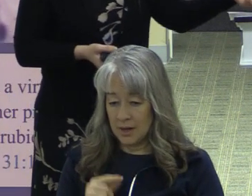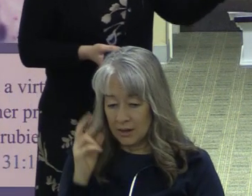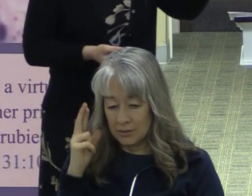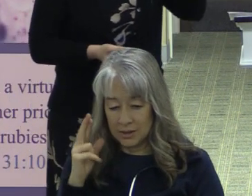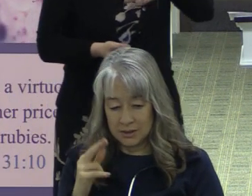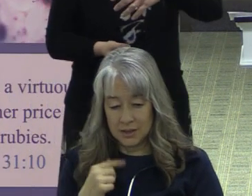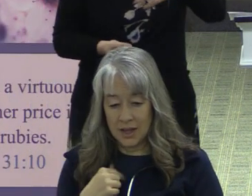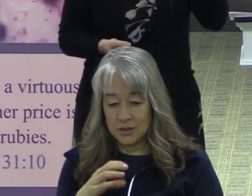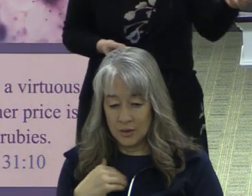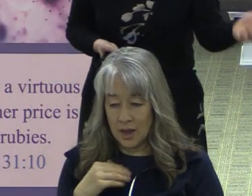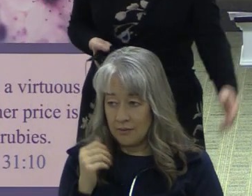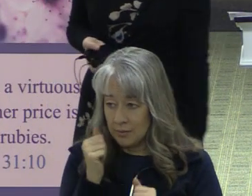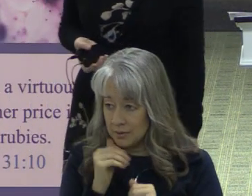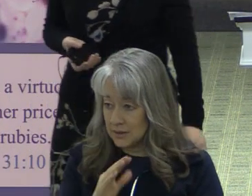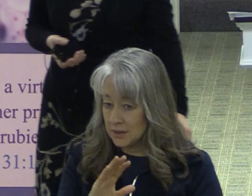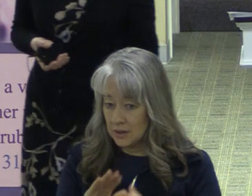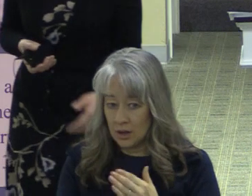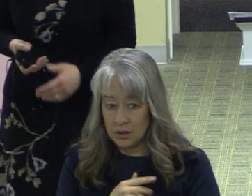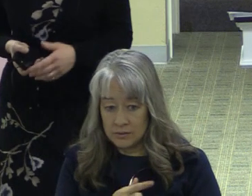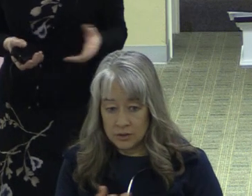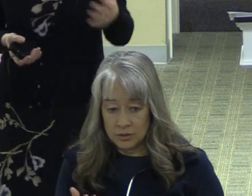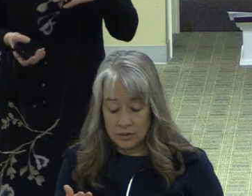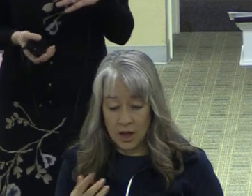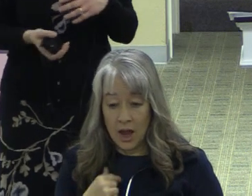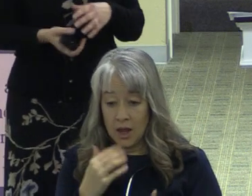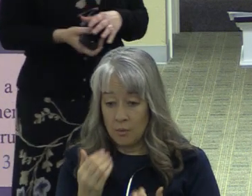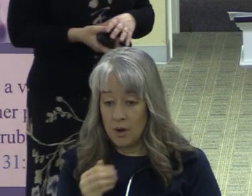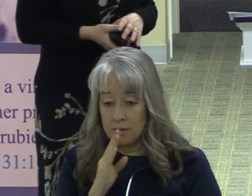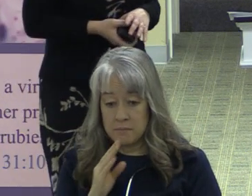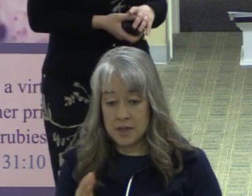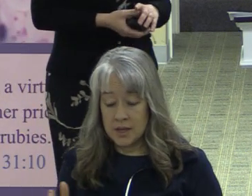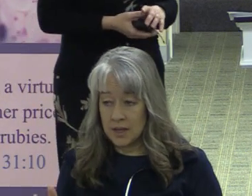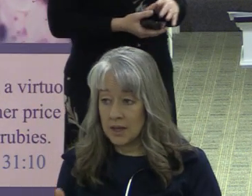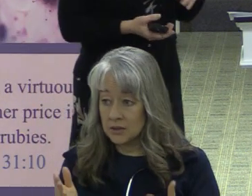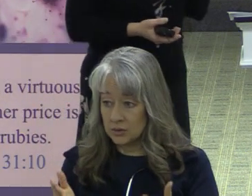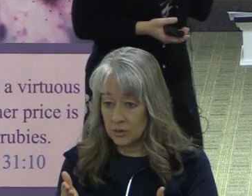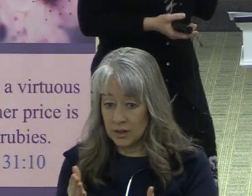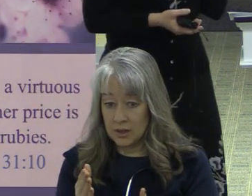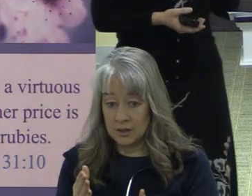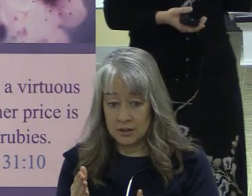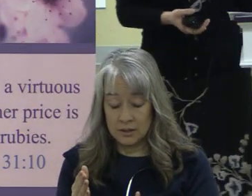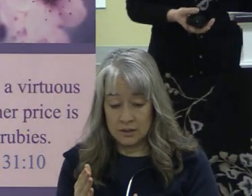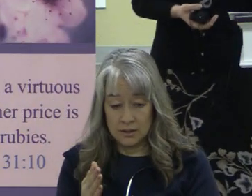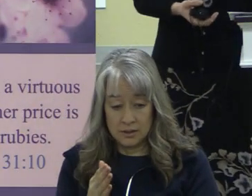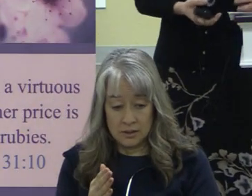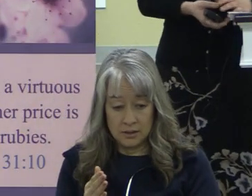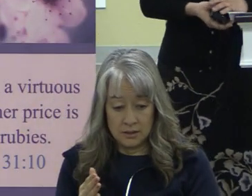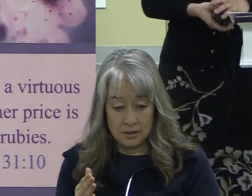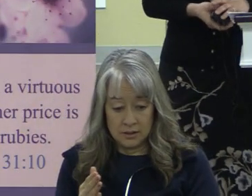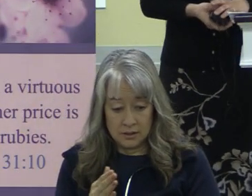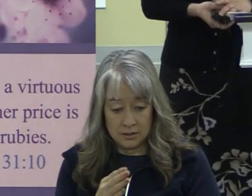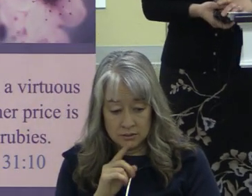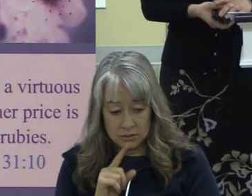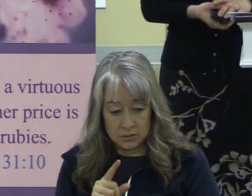like, I do have a blessing in all of you guys. I do want to be exhorting and encouraged.